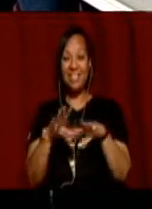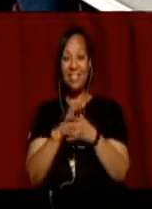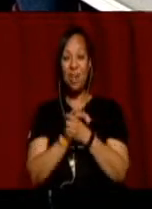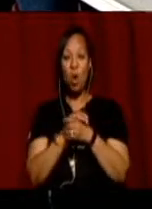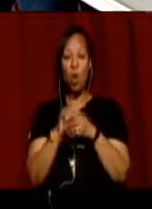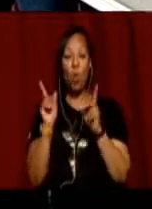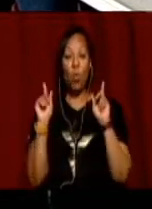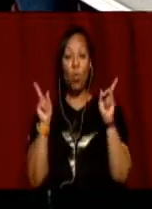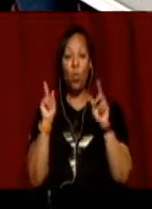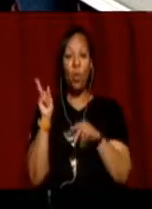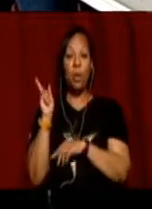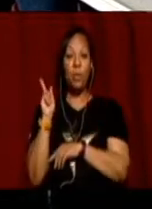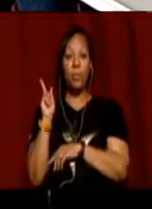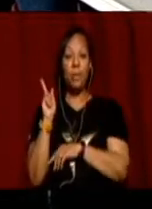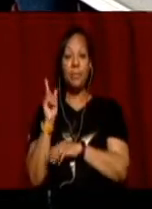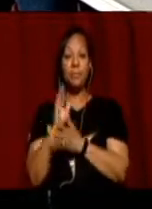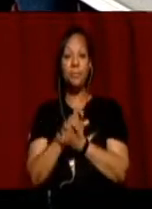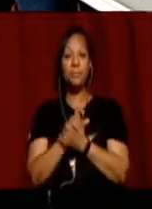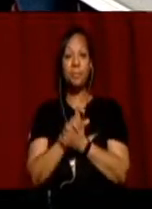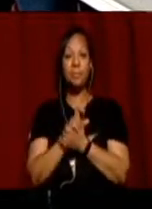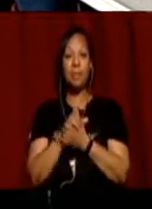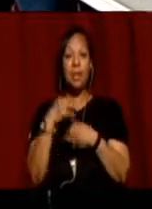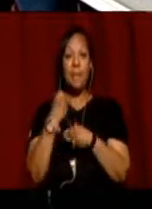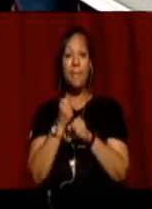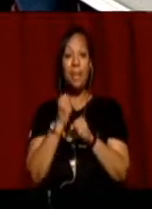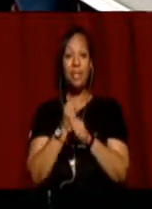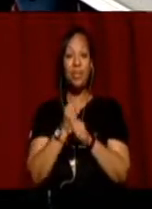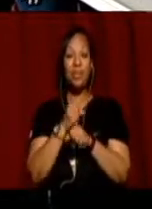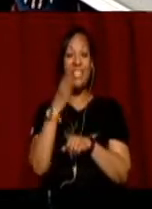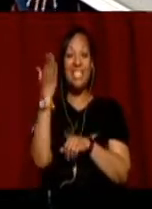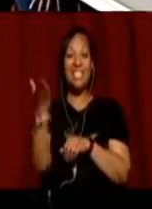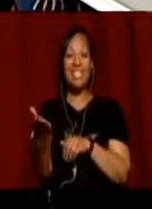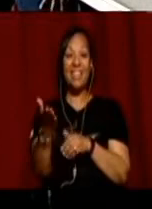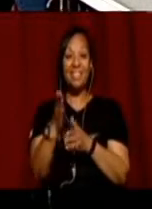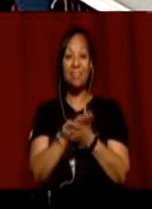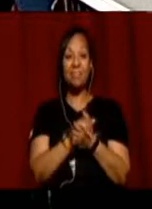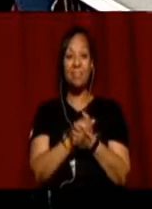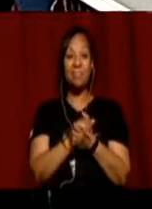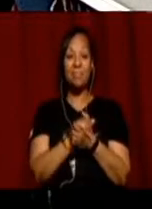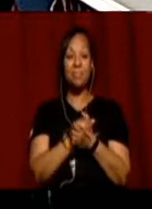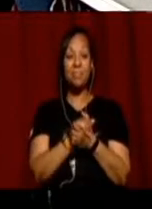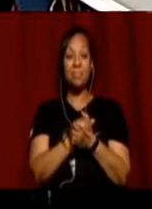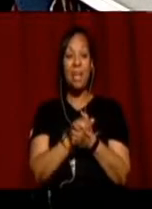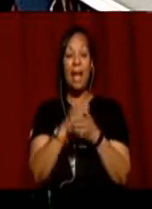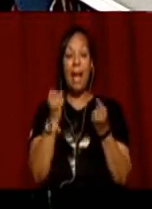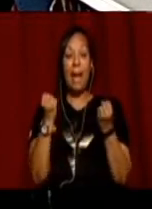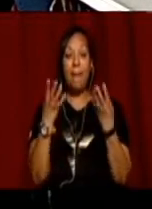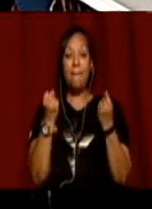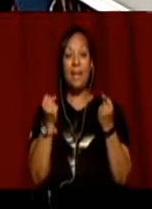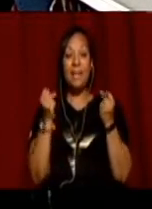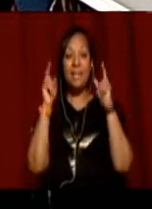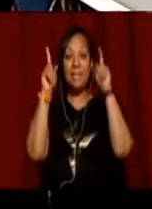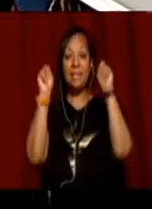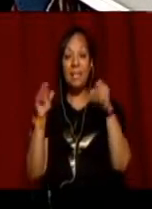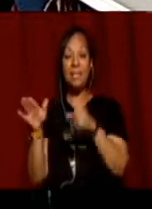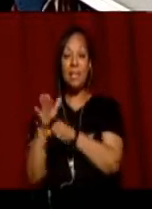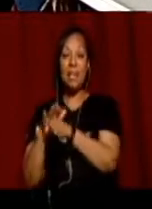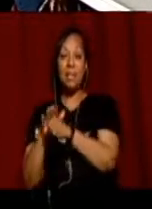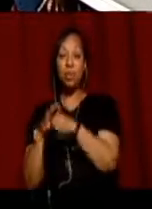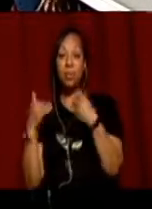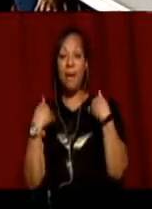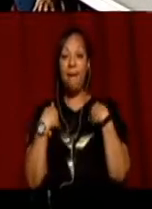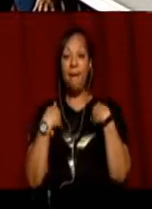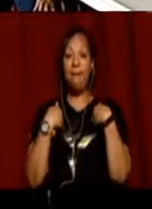where are we? And and I told them make sure that she stays. How many testing sites do we have,